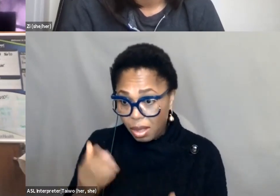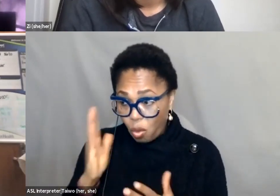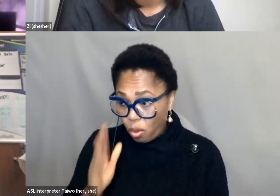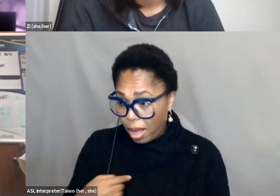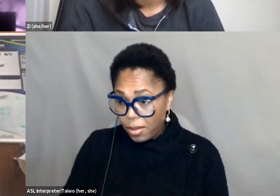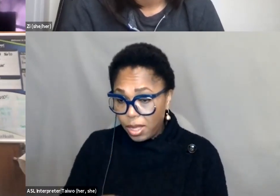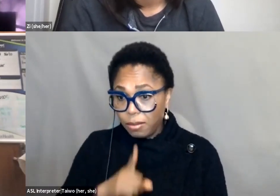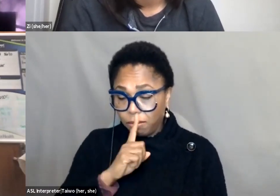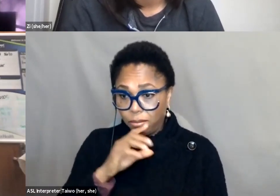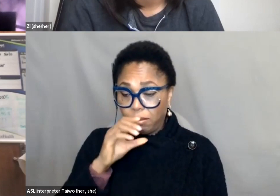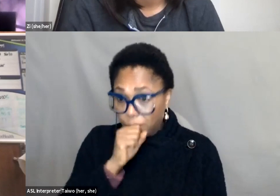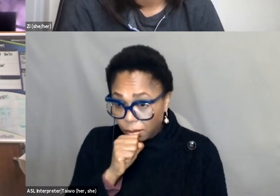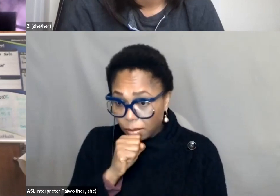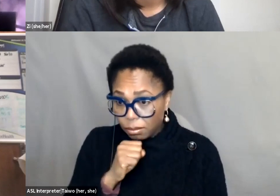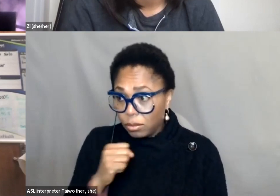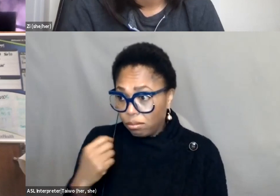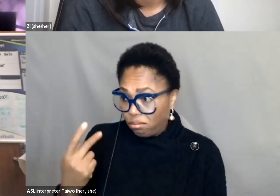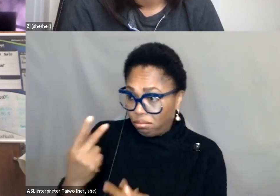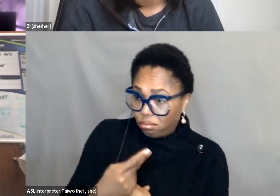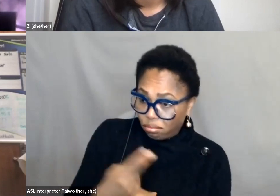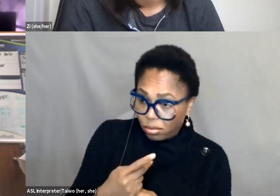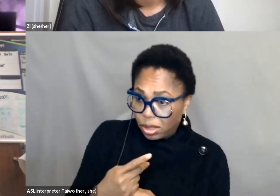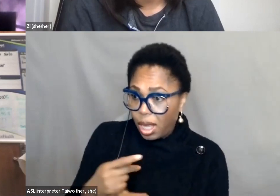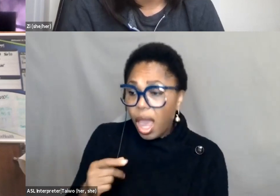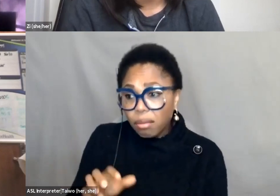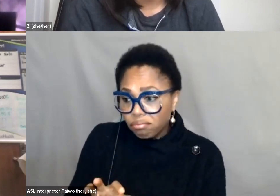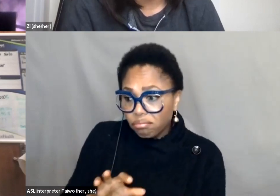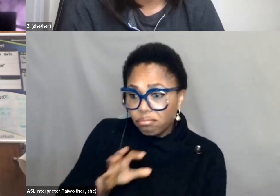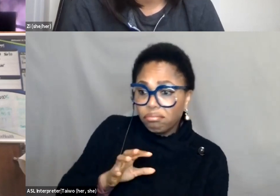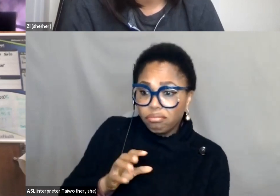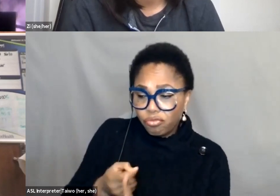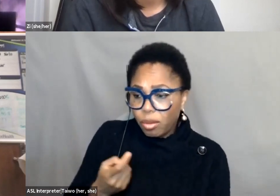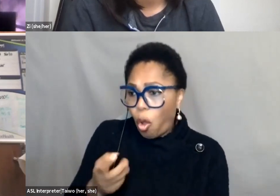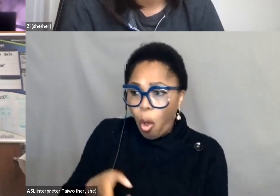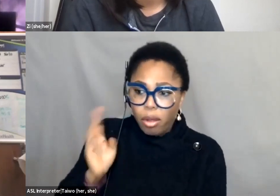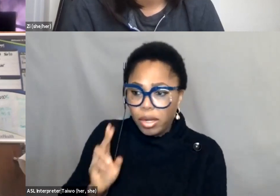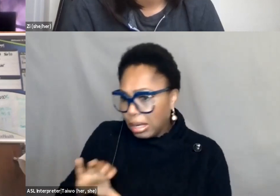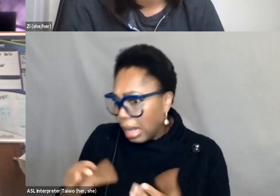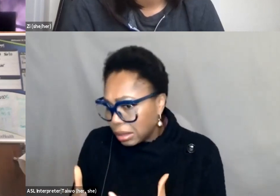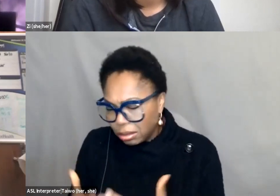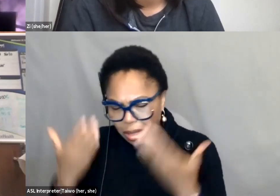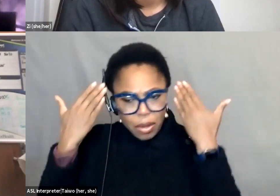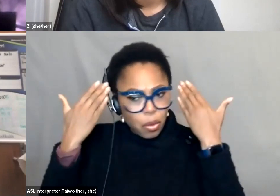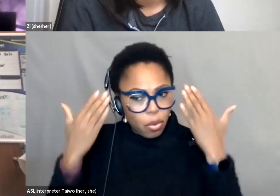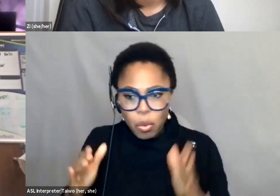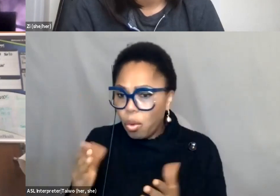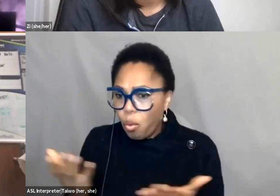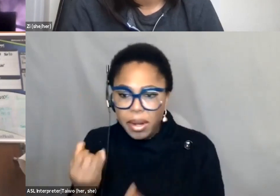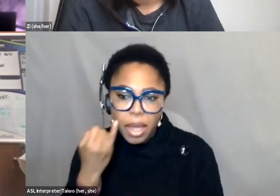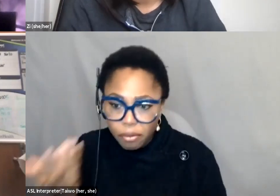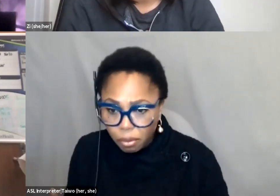I have felt cared for? Would I have withdrawn from classes that one term? I don't know, what if?